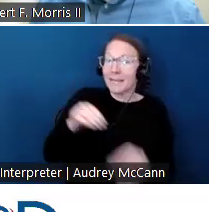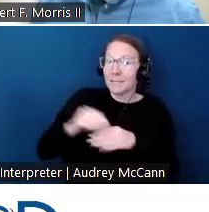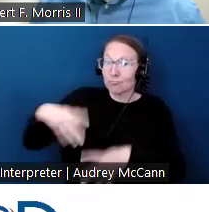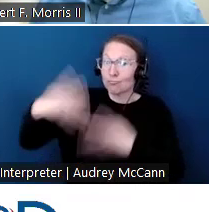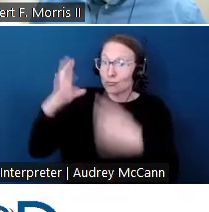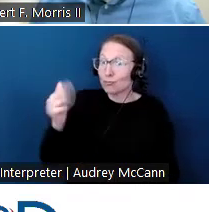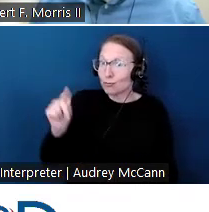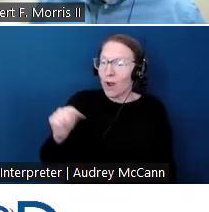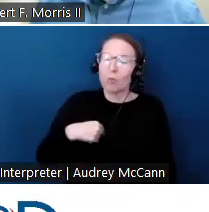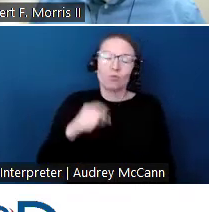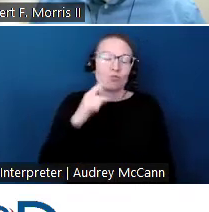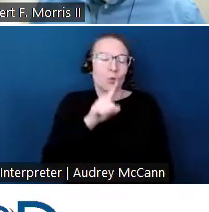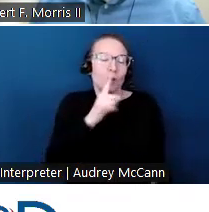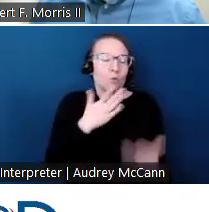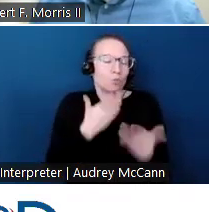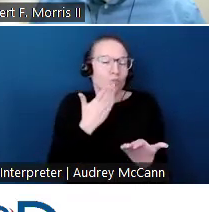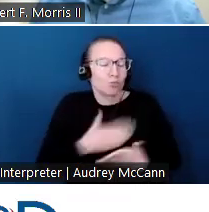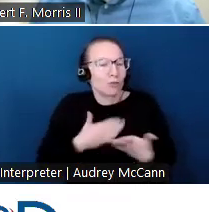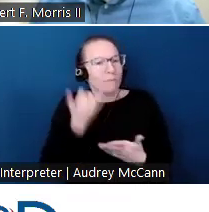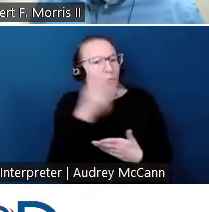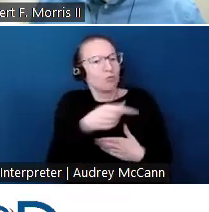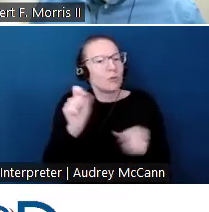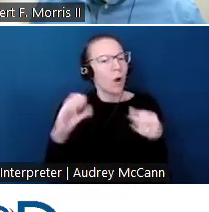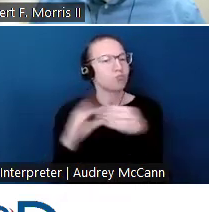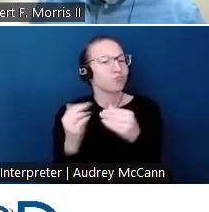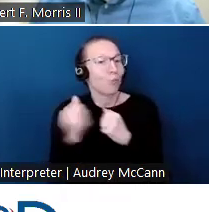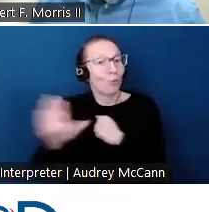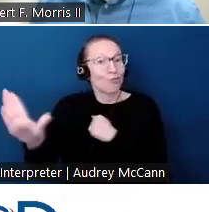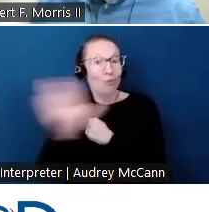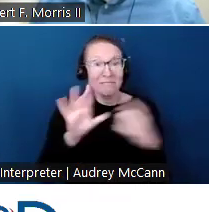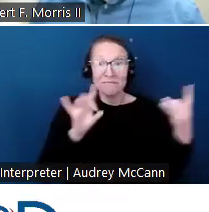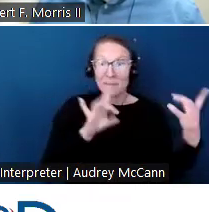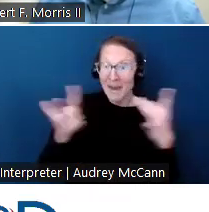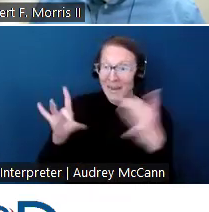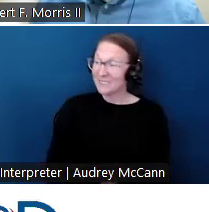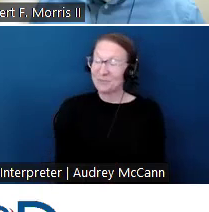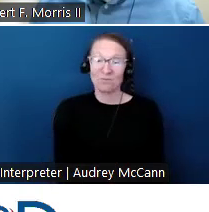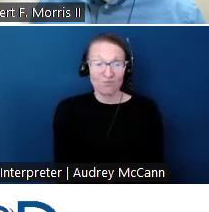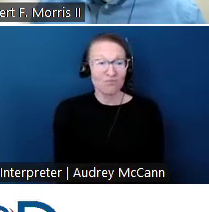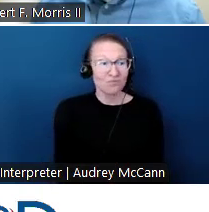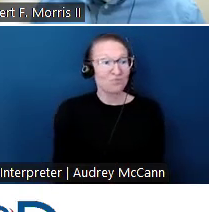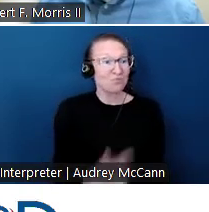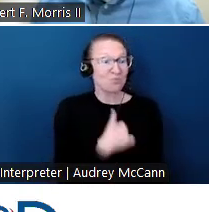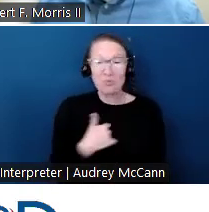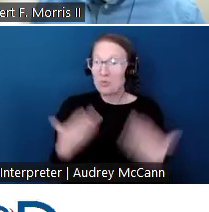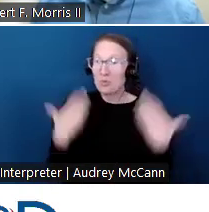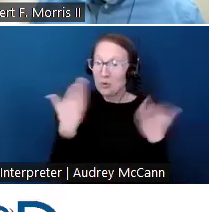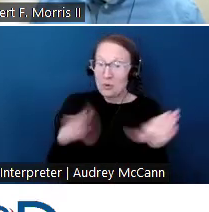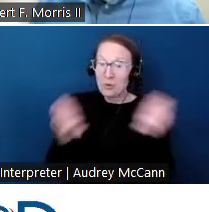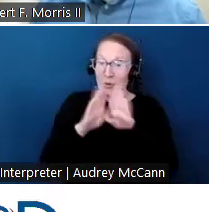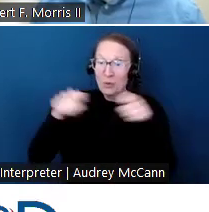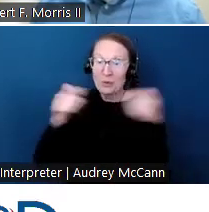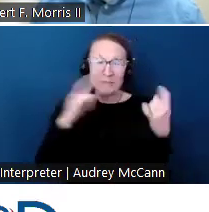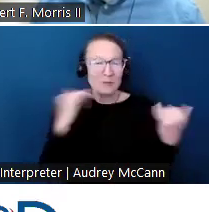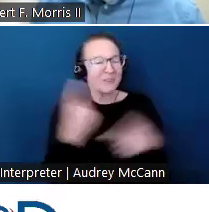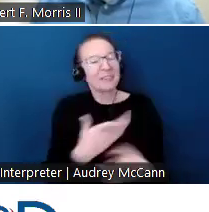appreciate if you can share any feedback with us. So with that, we are going to go ahead and close out for today. Thank